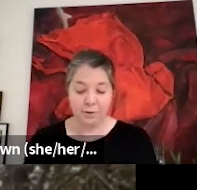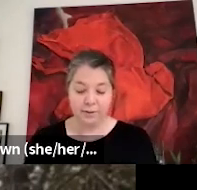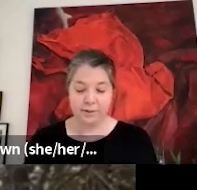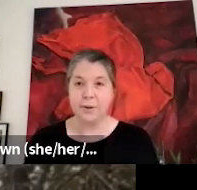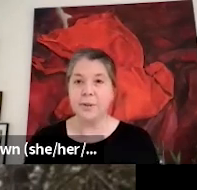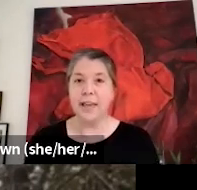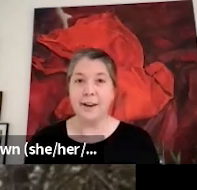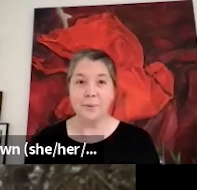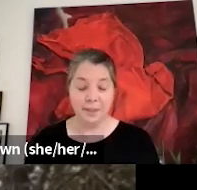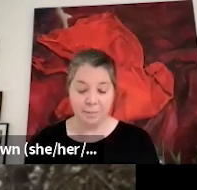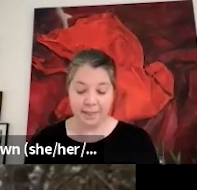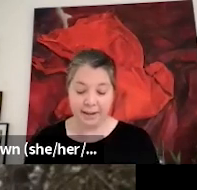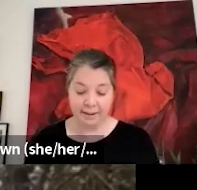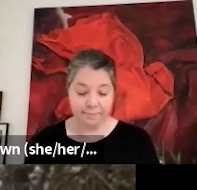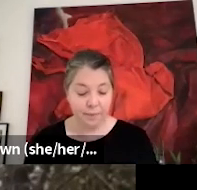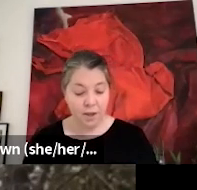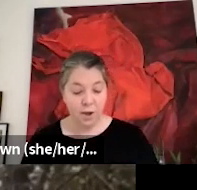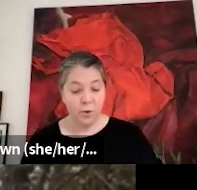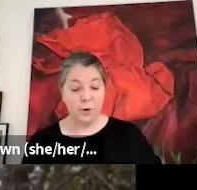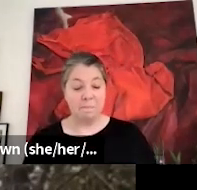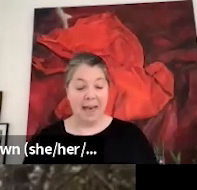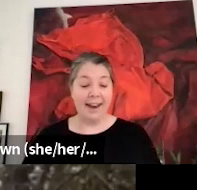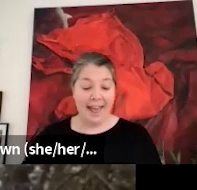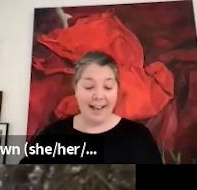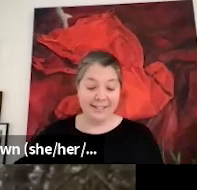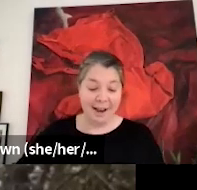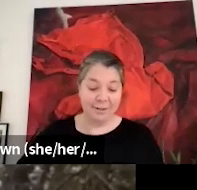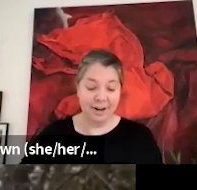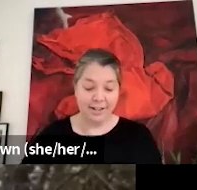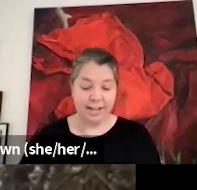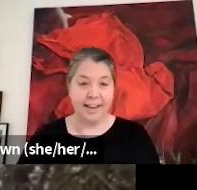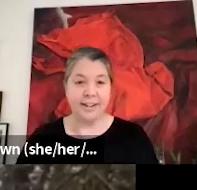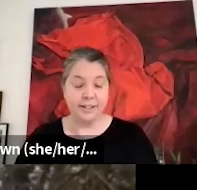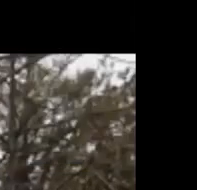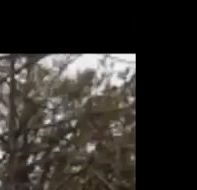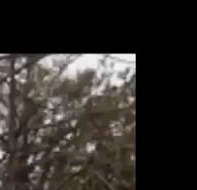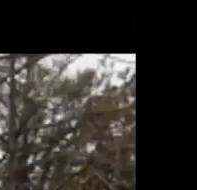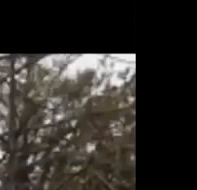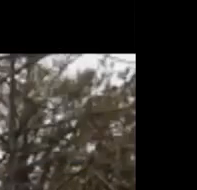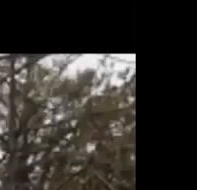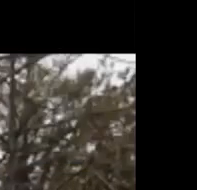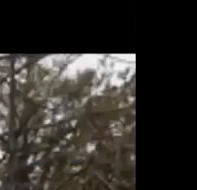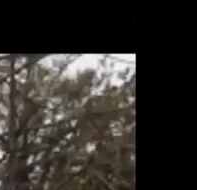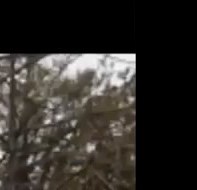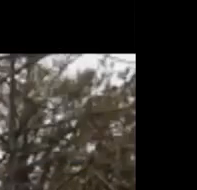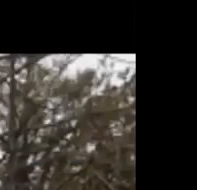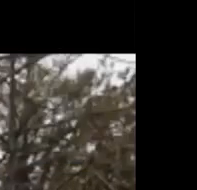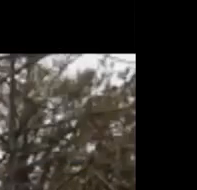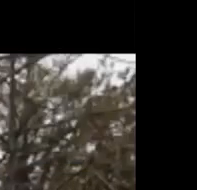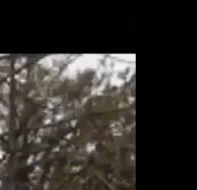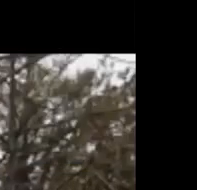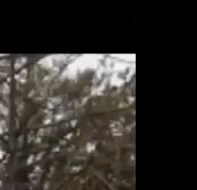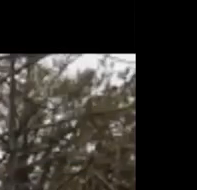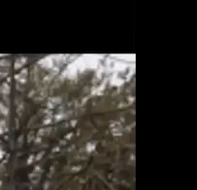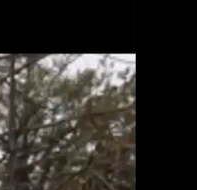non-binary folks who led with humility, who were badass outdoor educators, and who considered